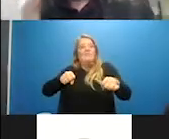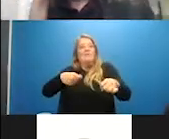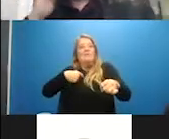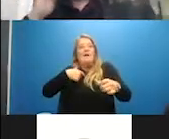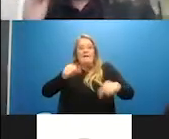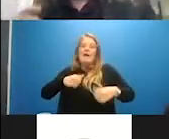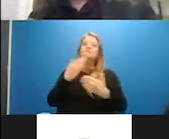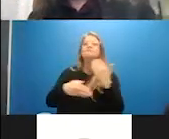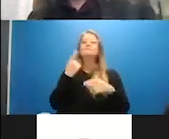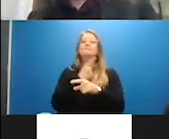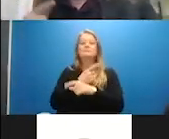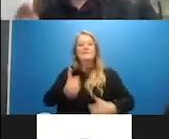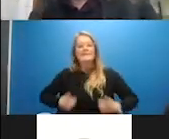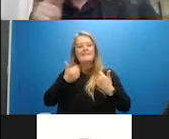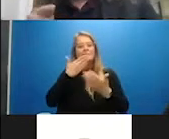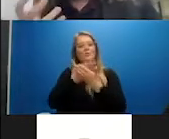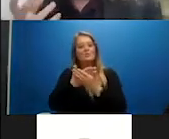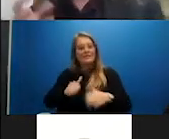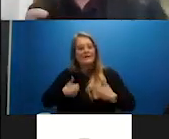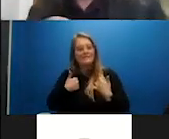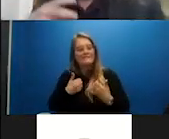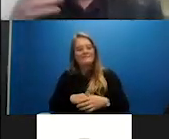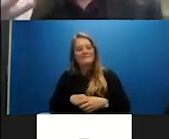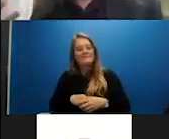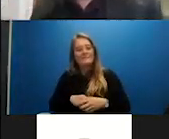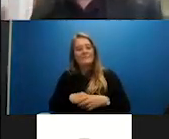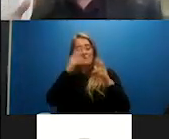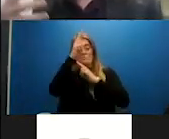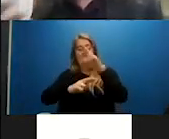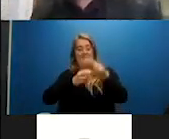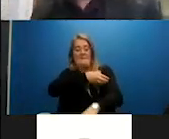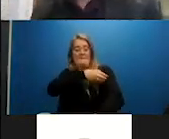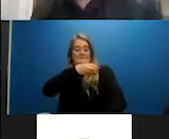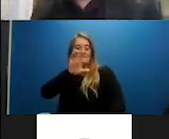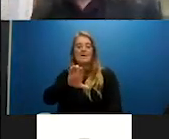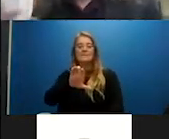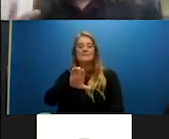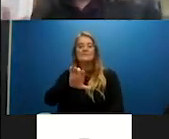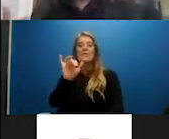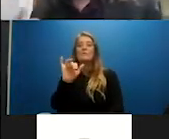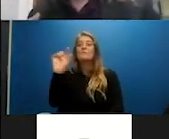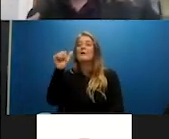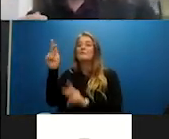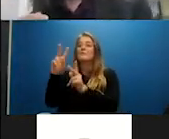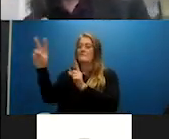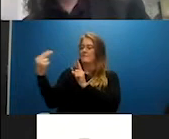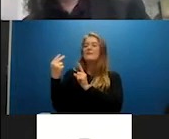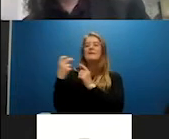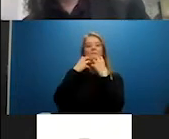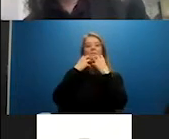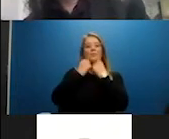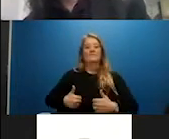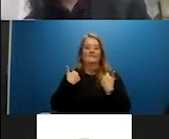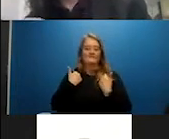well. Respectful empowerment together is living well and being seen as somebody worthy of living well by those around